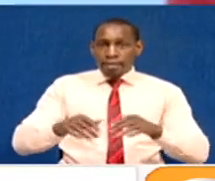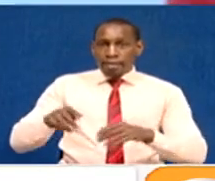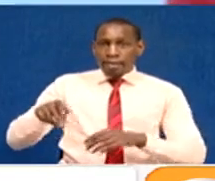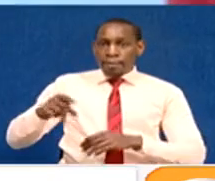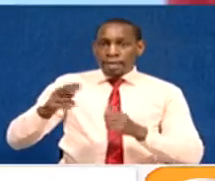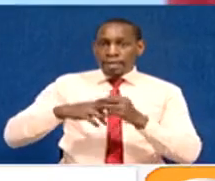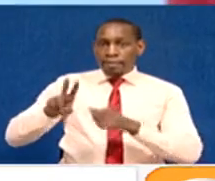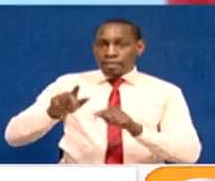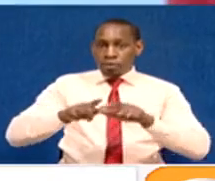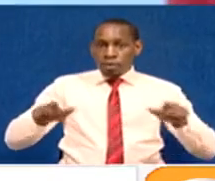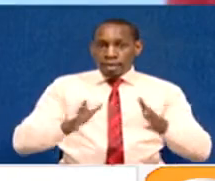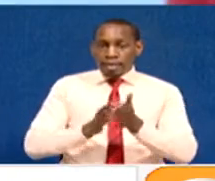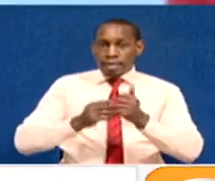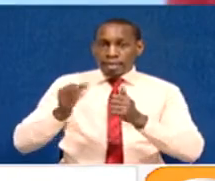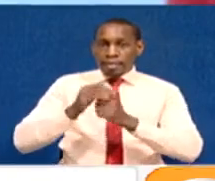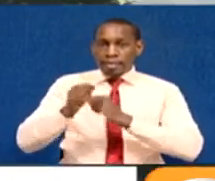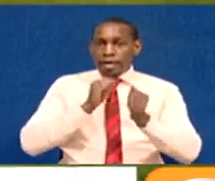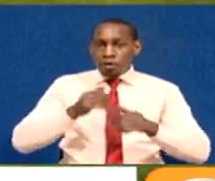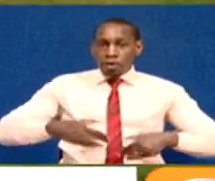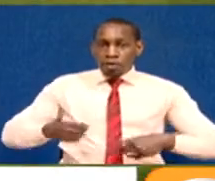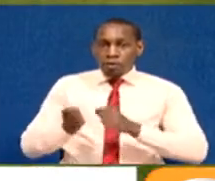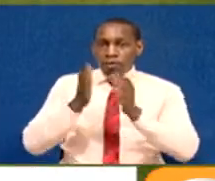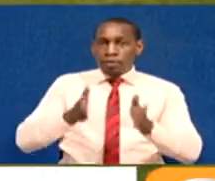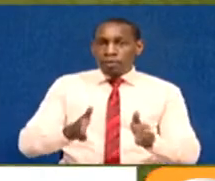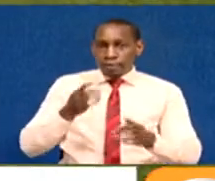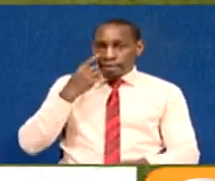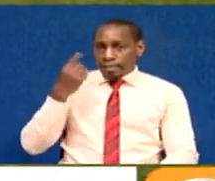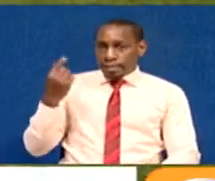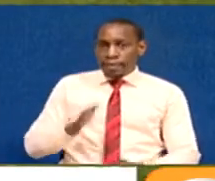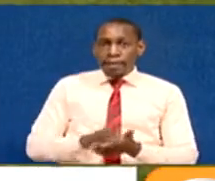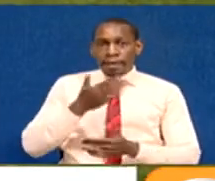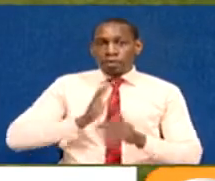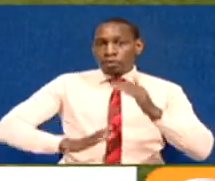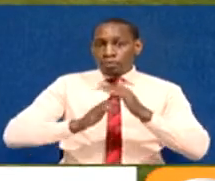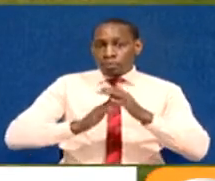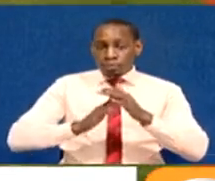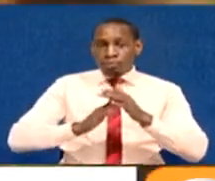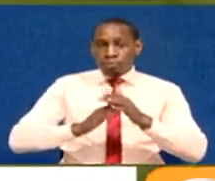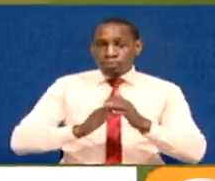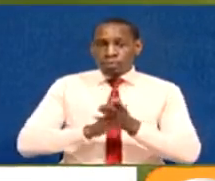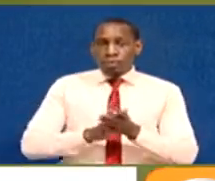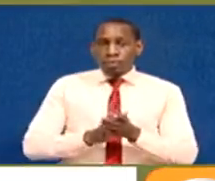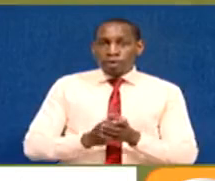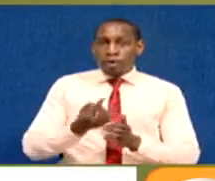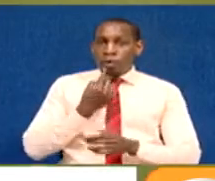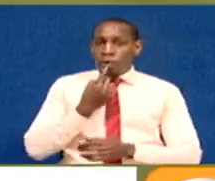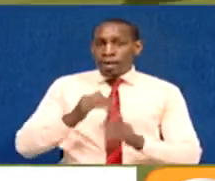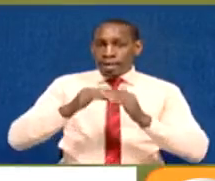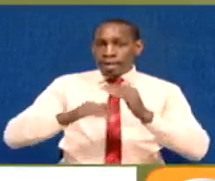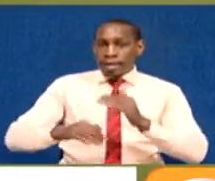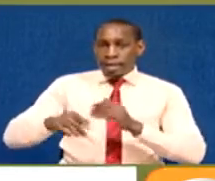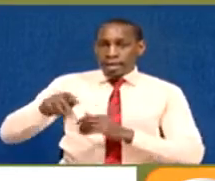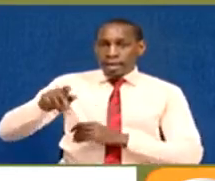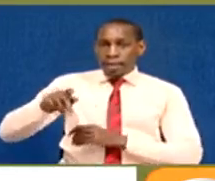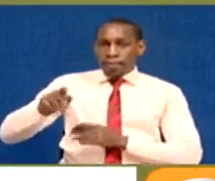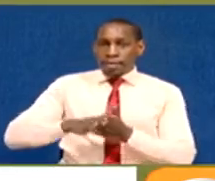72 course. 18-year-old amateur golfer Kibugu Njoroge was the best Kenyan on the course with a 1-under-par 70 score